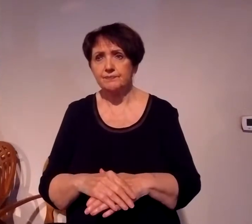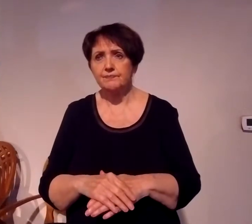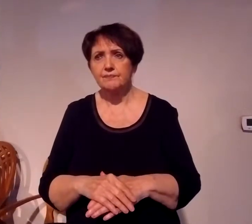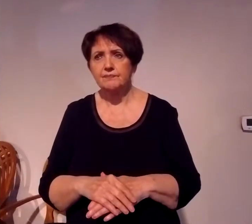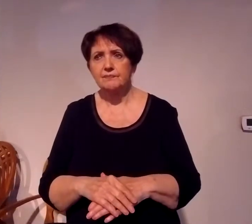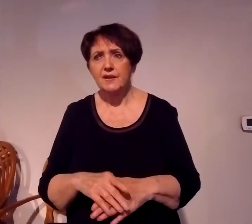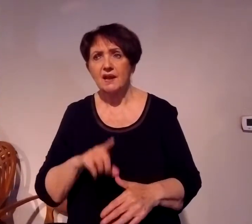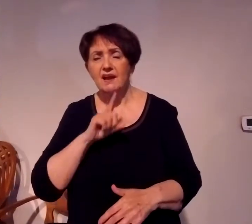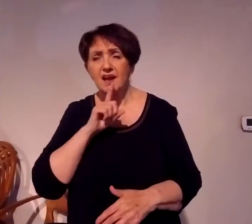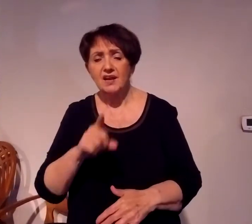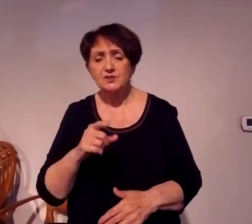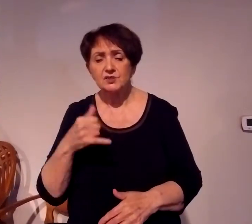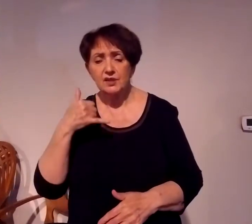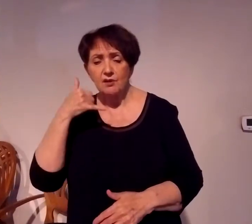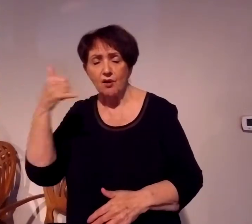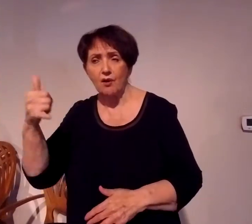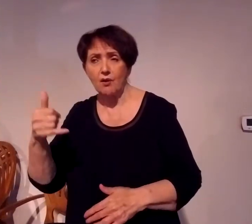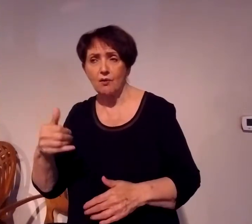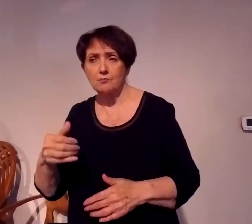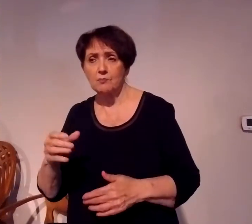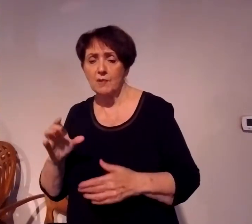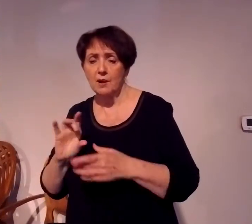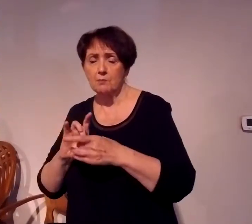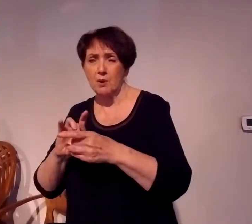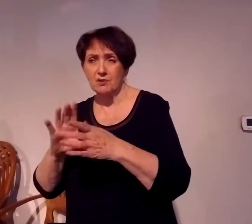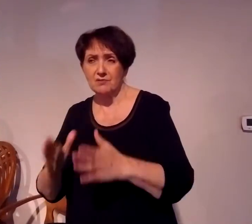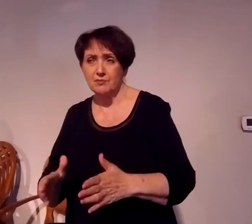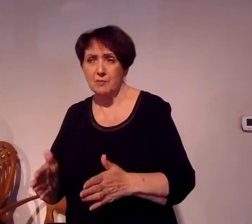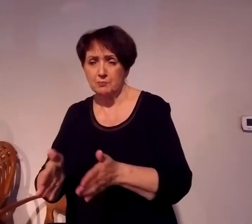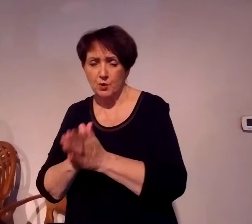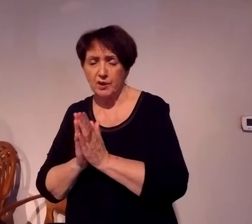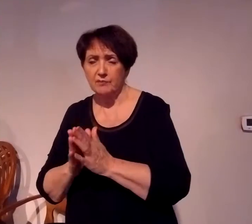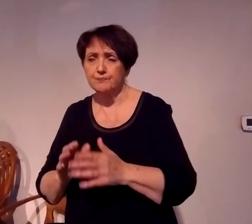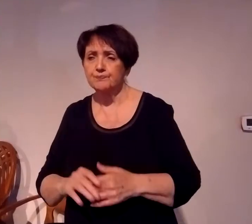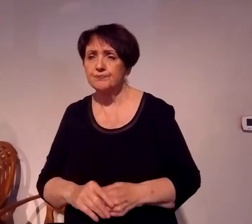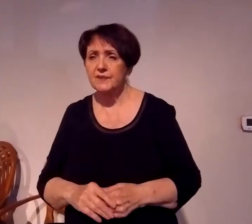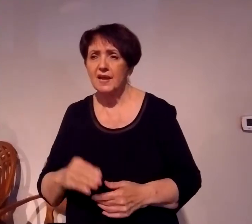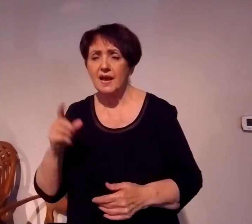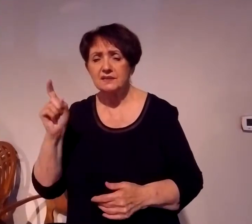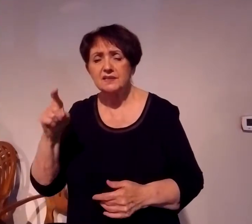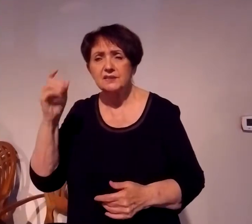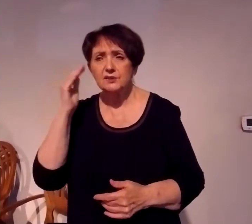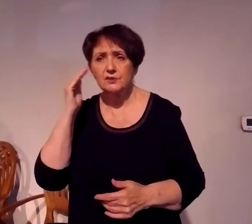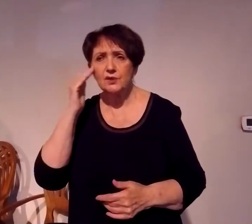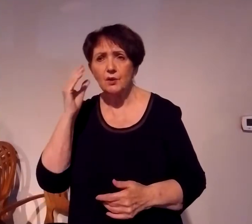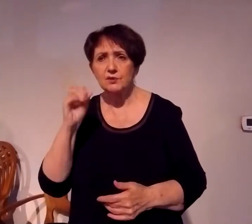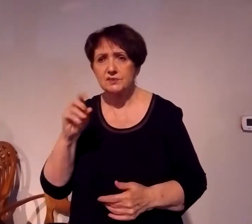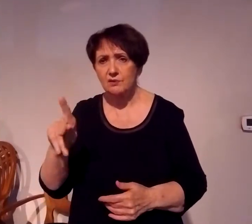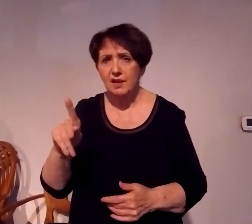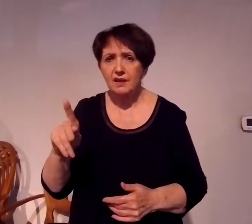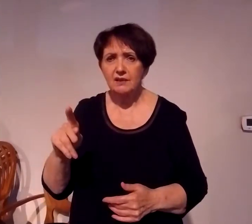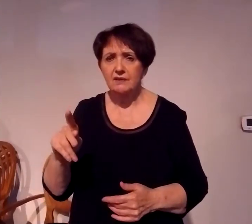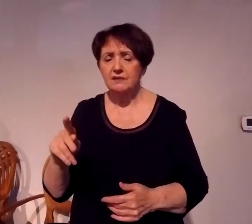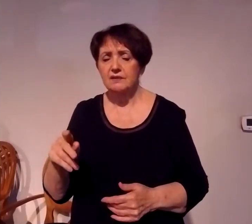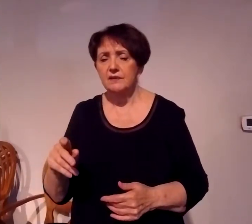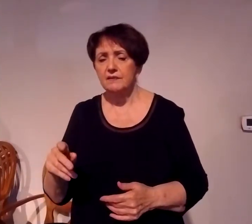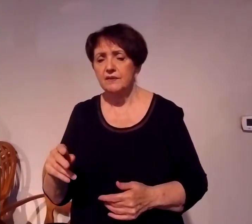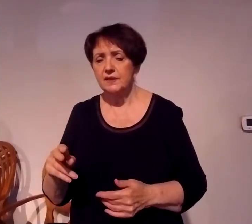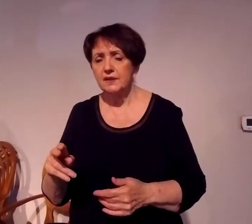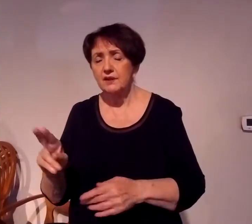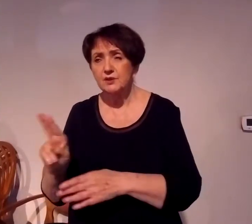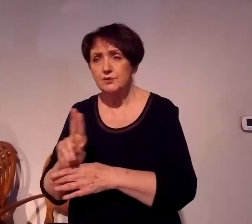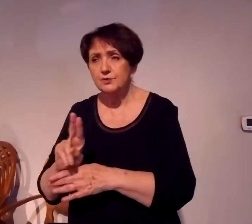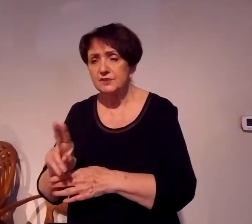I actually called my prayer partner and I said, you need to pray for me. I need to know that it's okay that I spend these 2 weeks on my